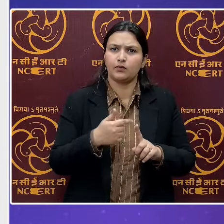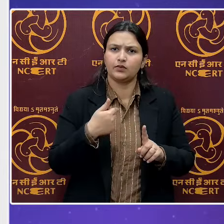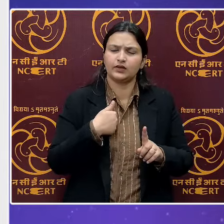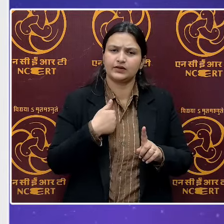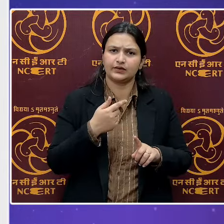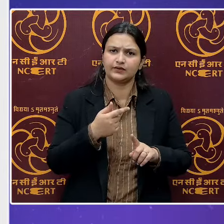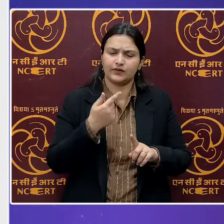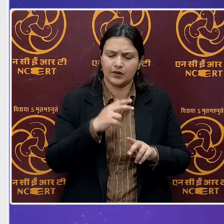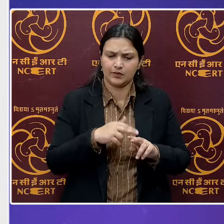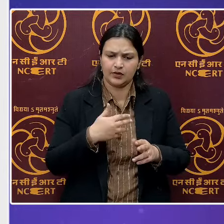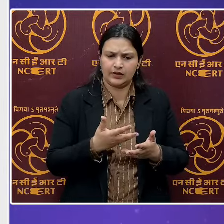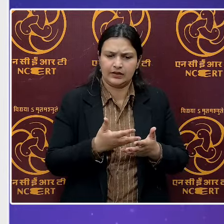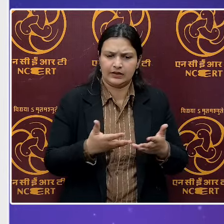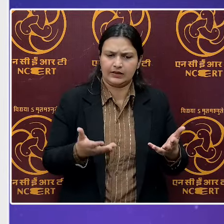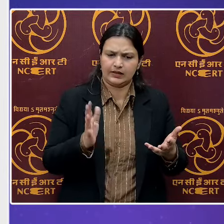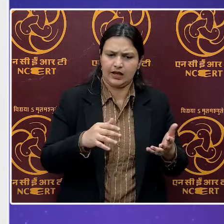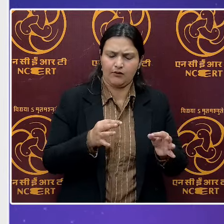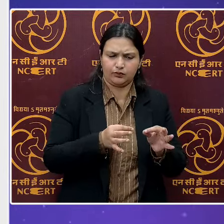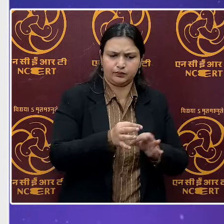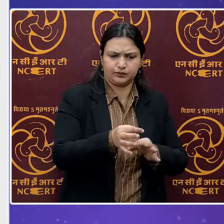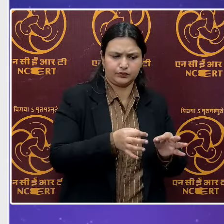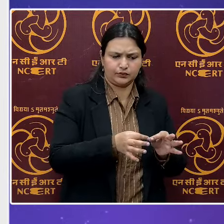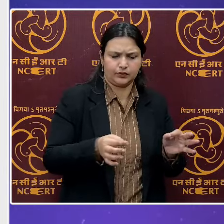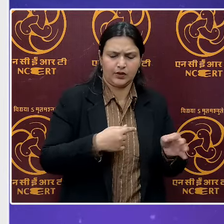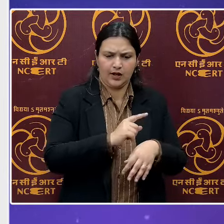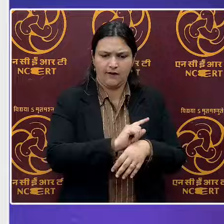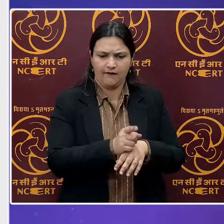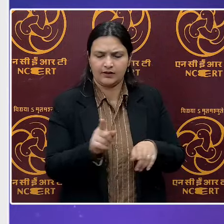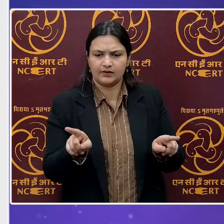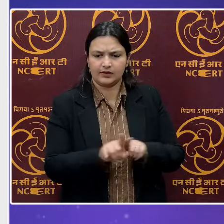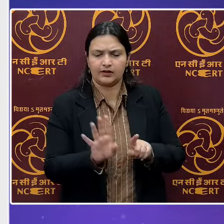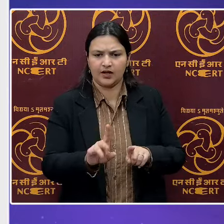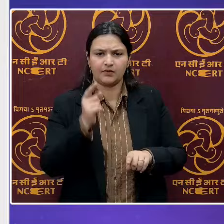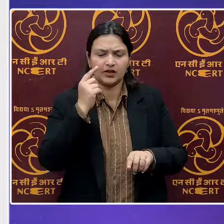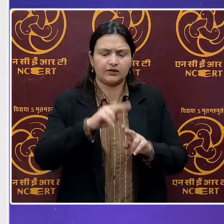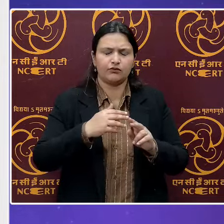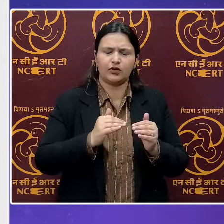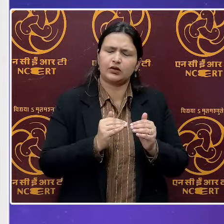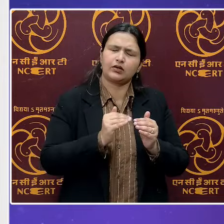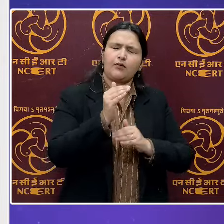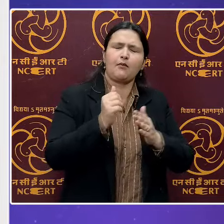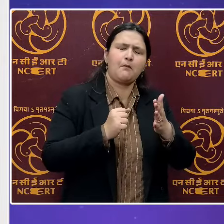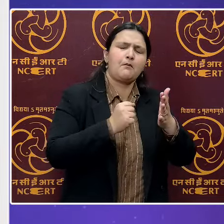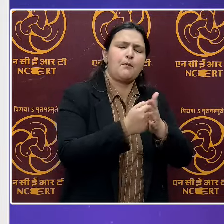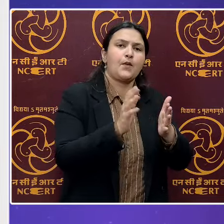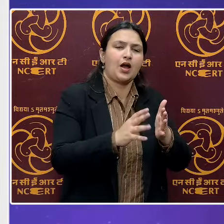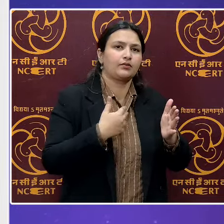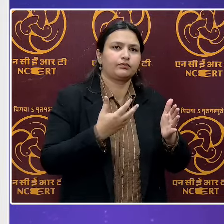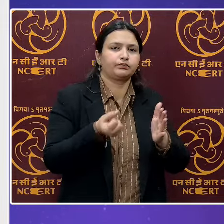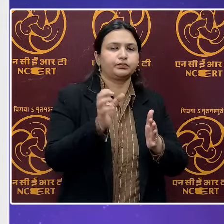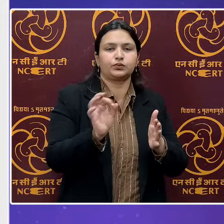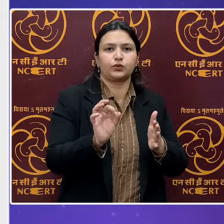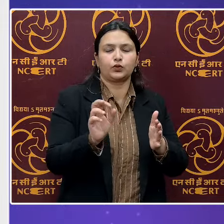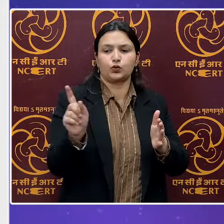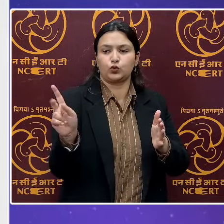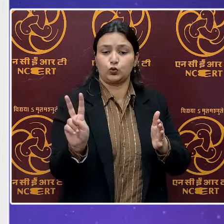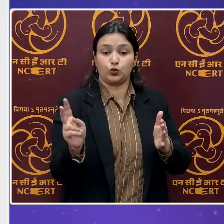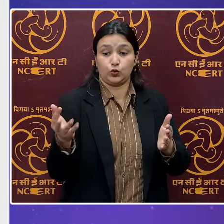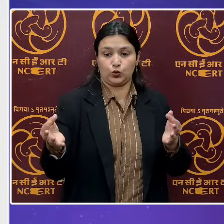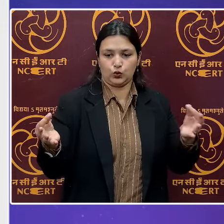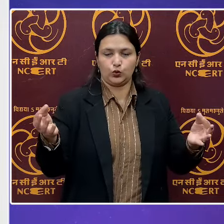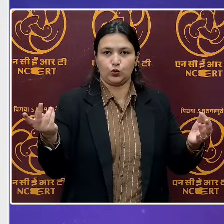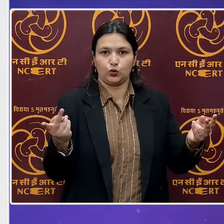direction, that means their phase is same. If they do not become maximum at the same time, that means they have a phase difference. Now, one